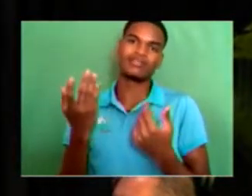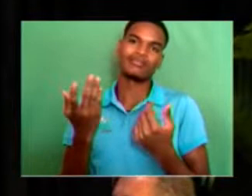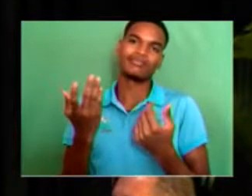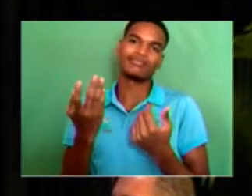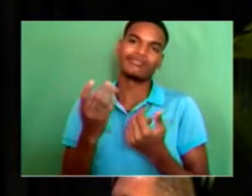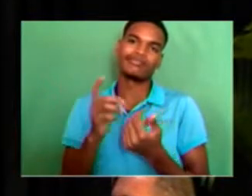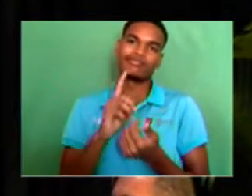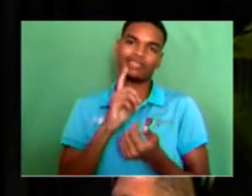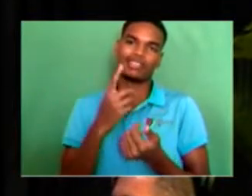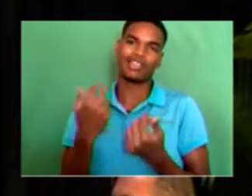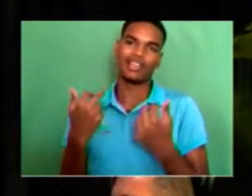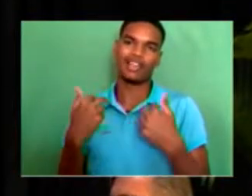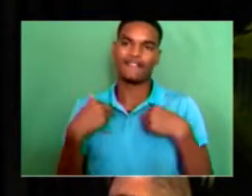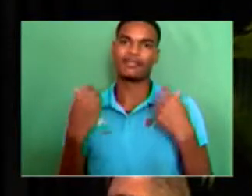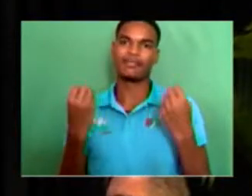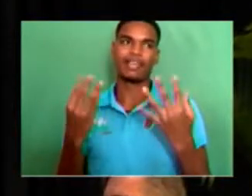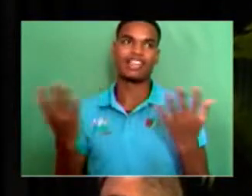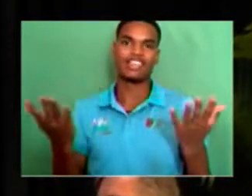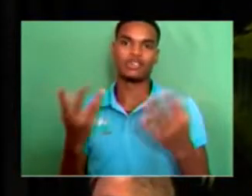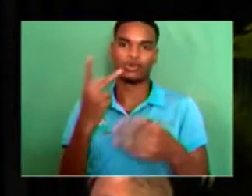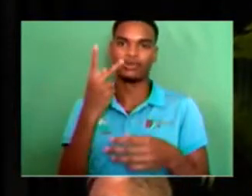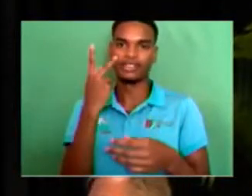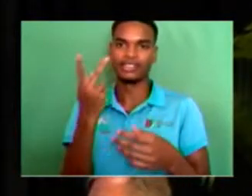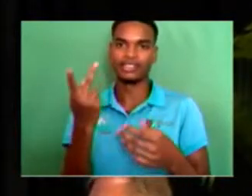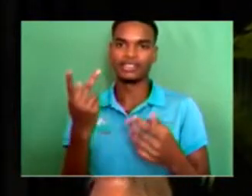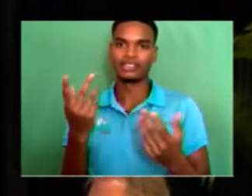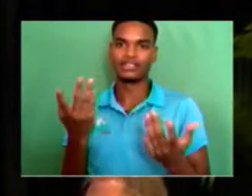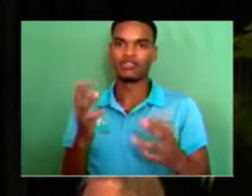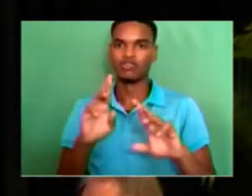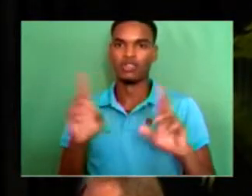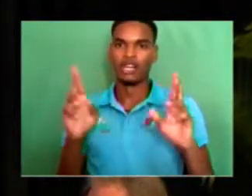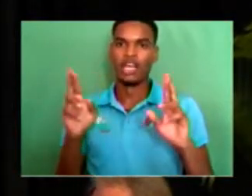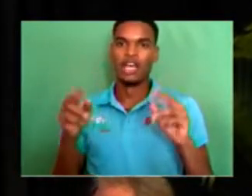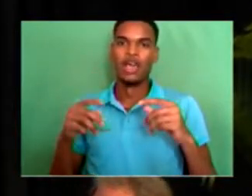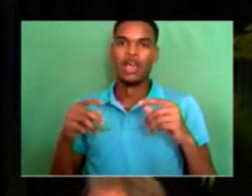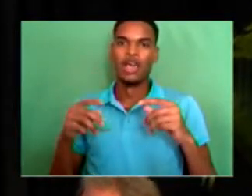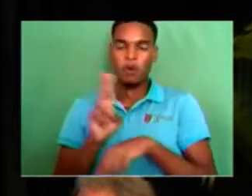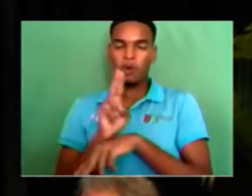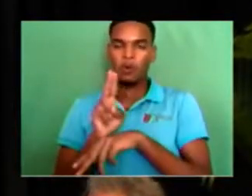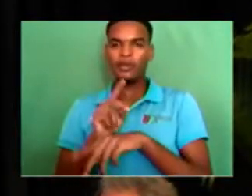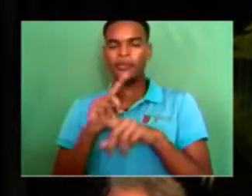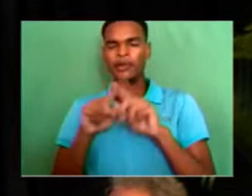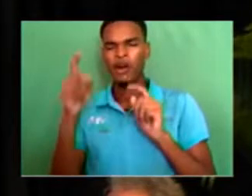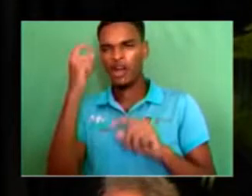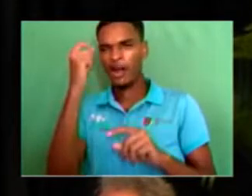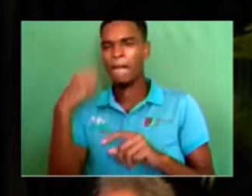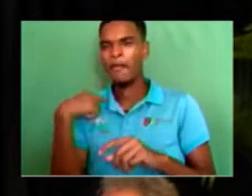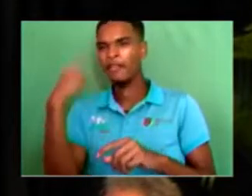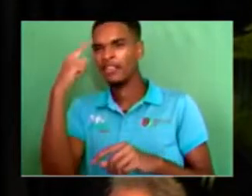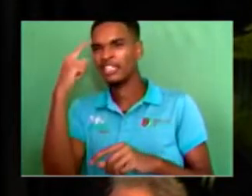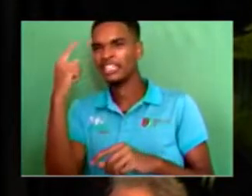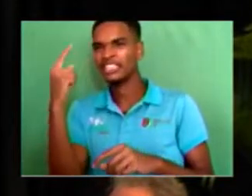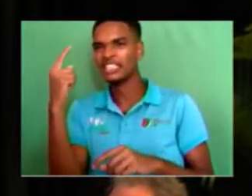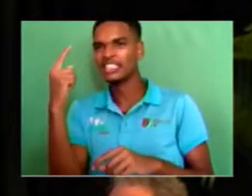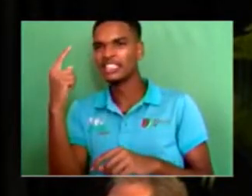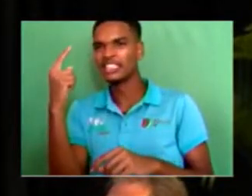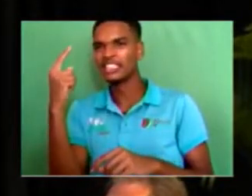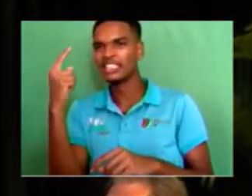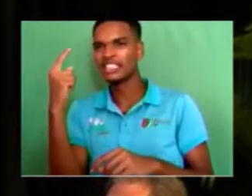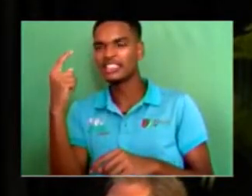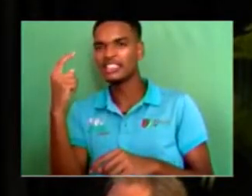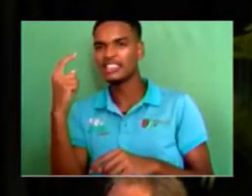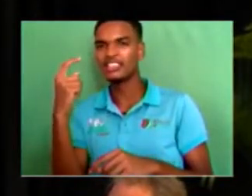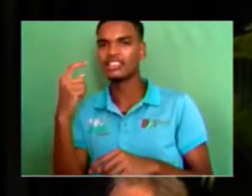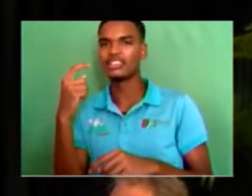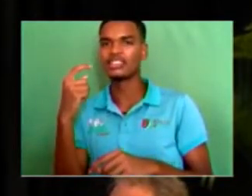several around here that you've seen that are there ready to go, and I think they're a lot more able to just spin up and